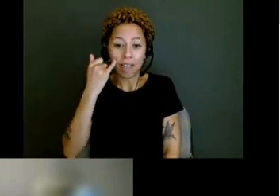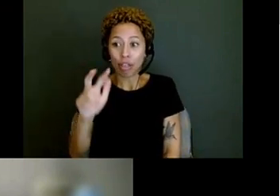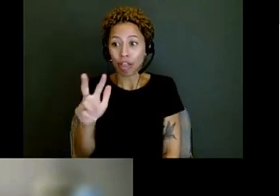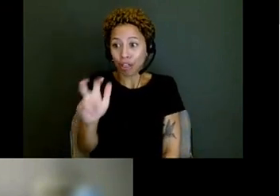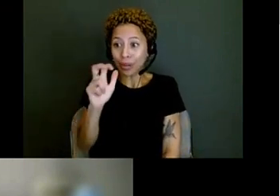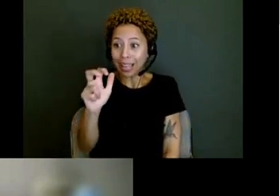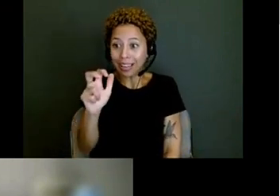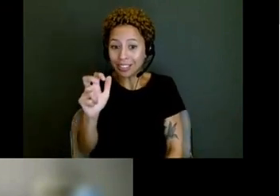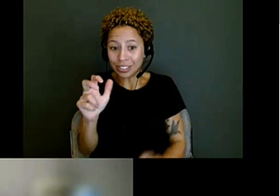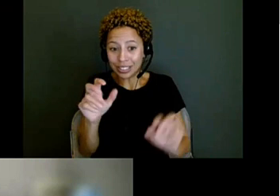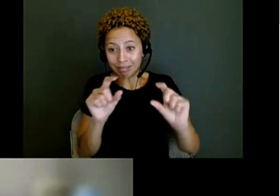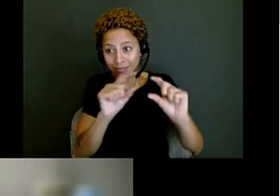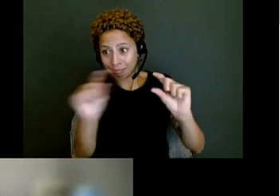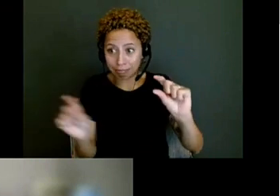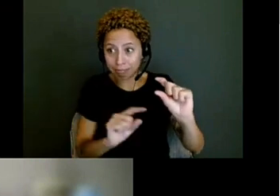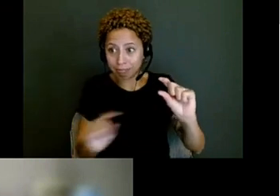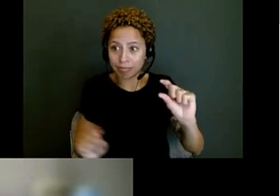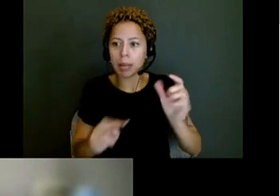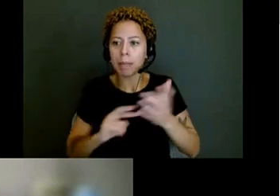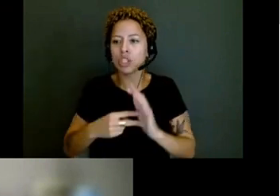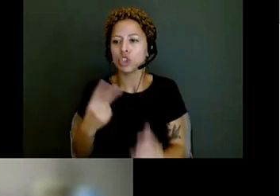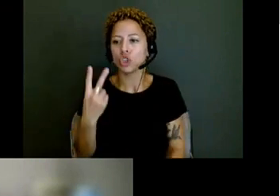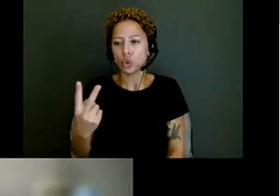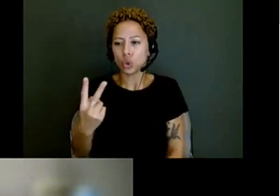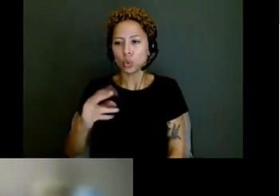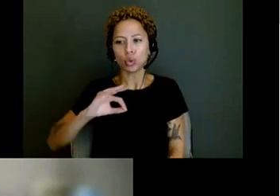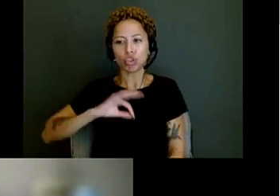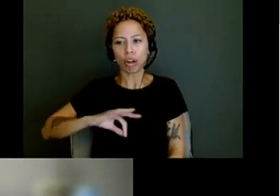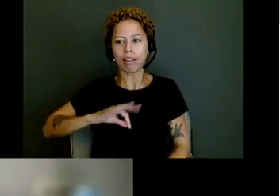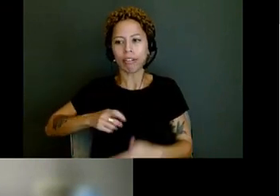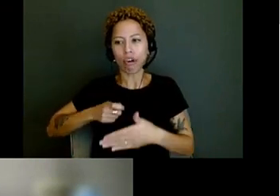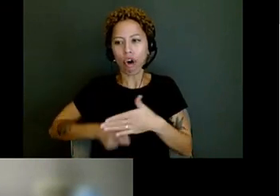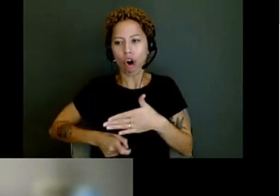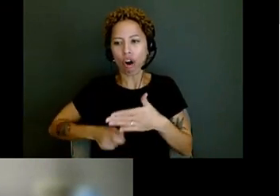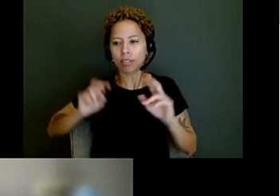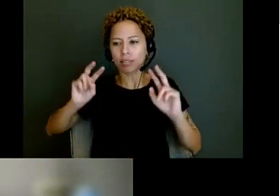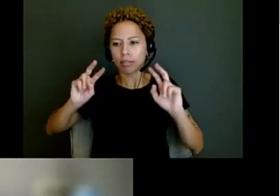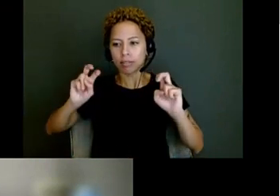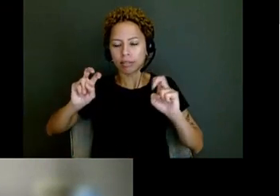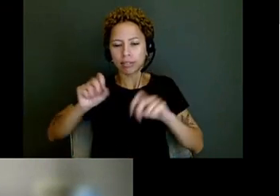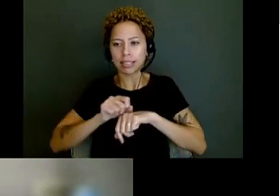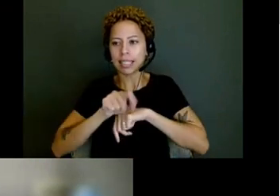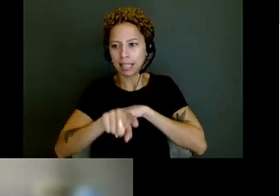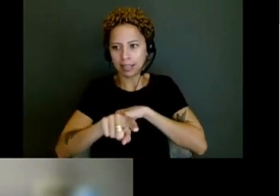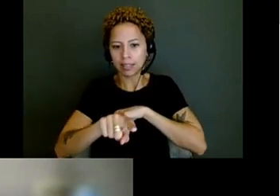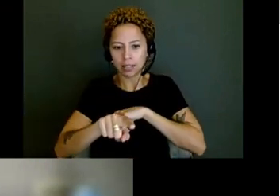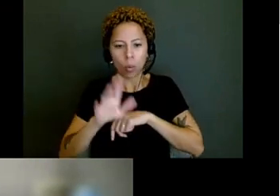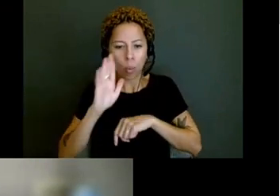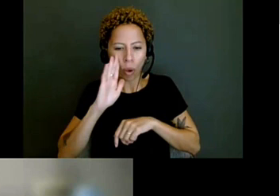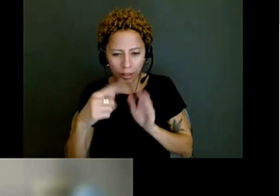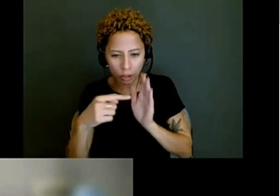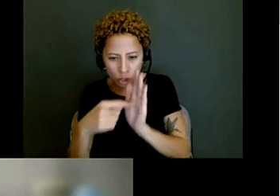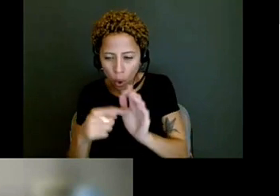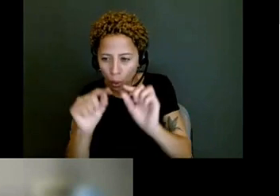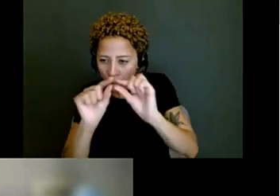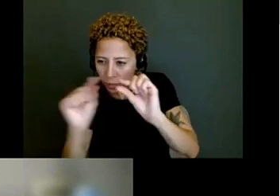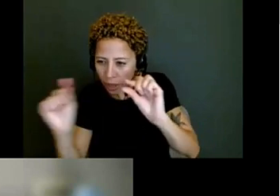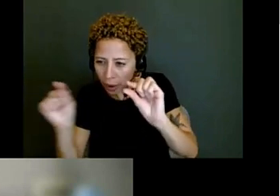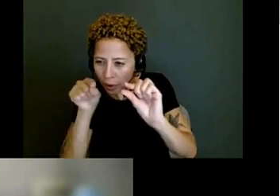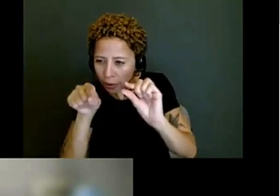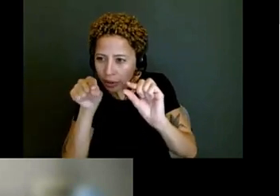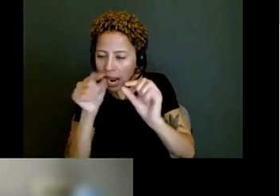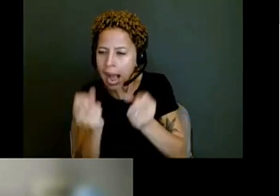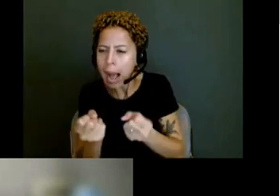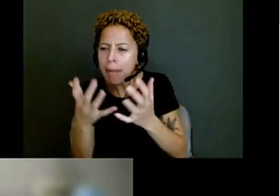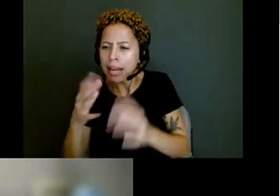use 2 credits to send that message. Okay. And it'll always report right here. Perfect. Fantastic. And another question, is there